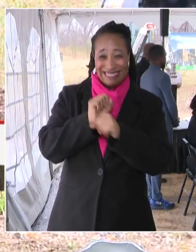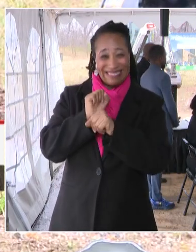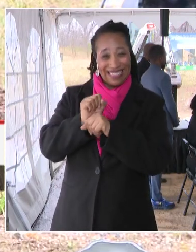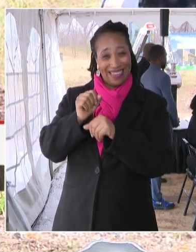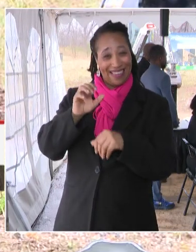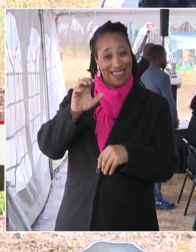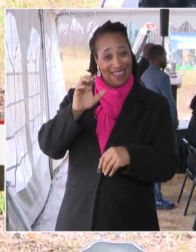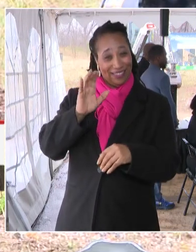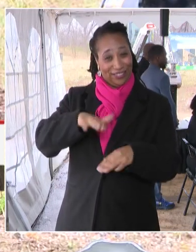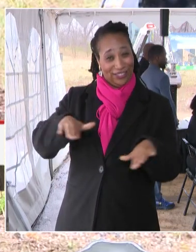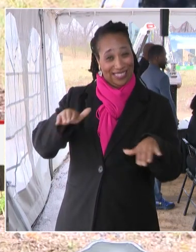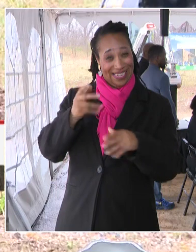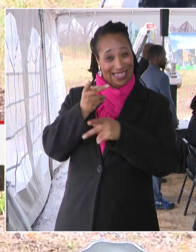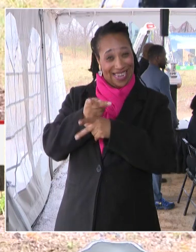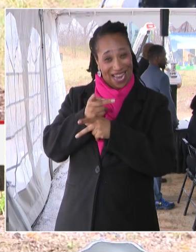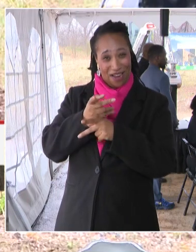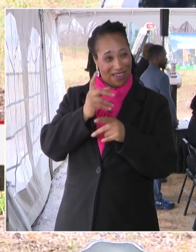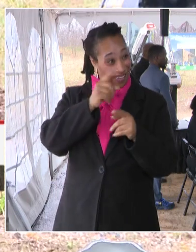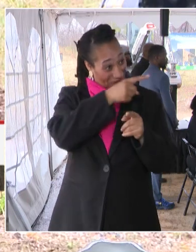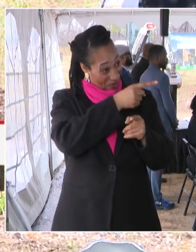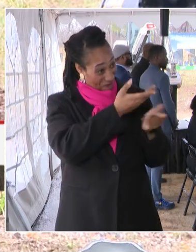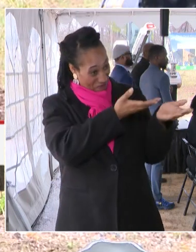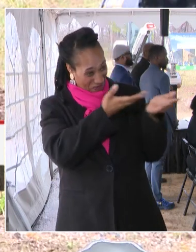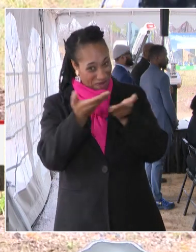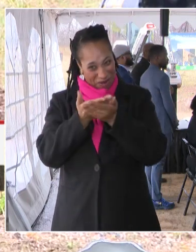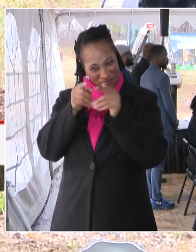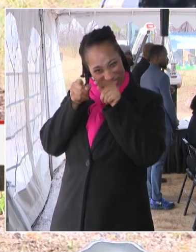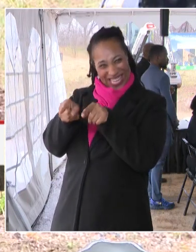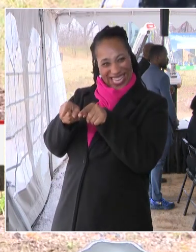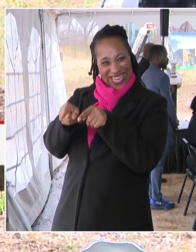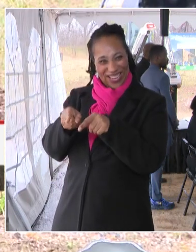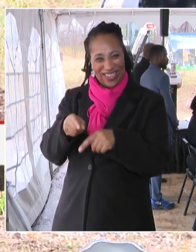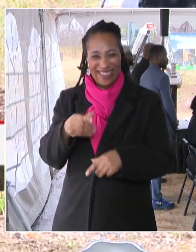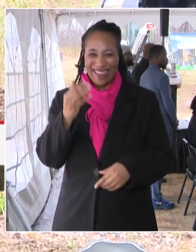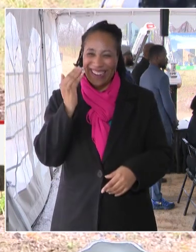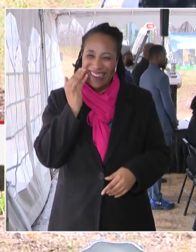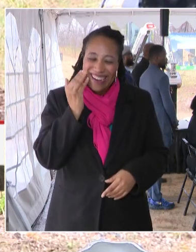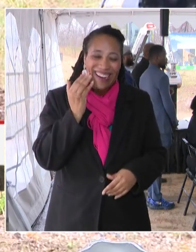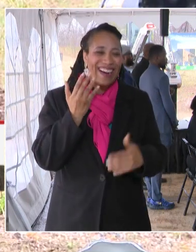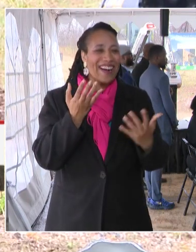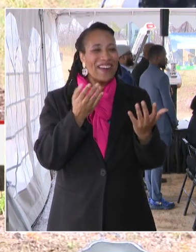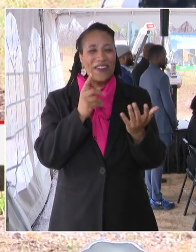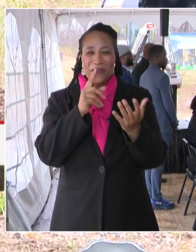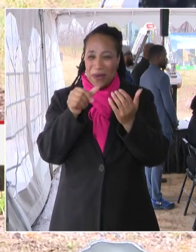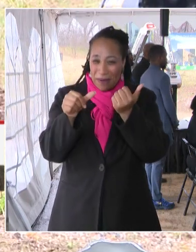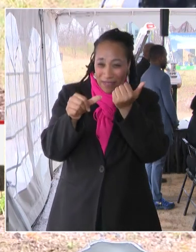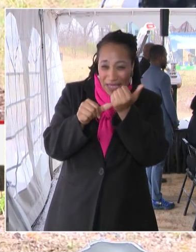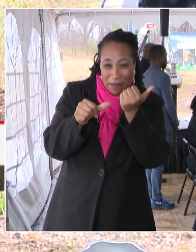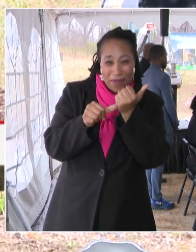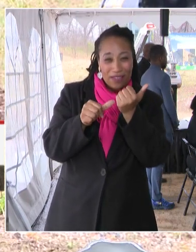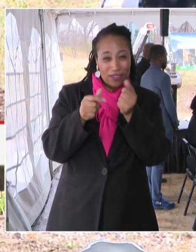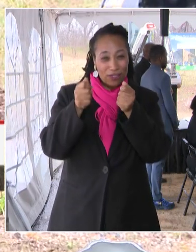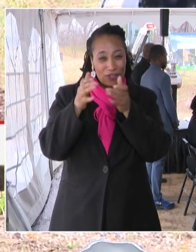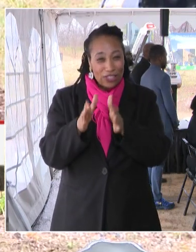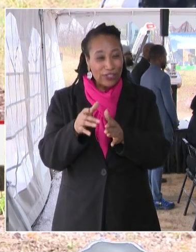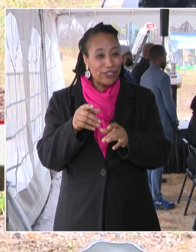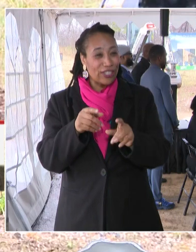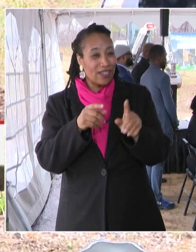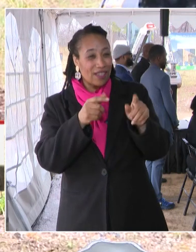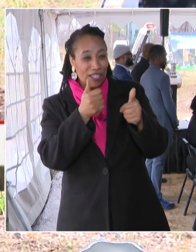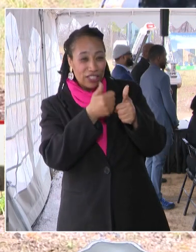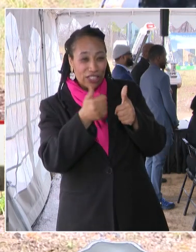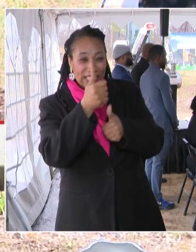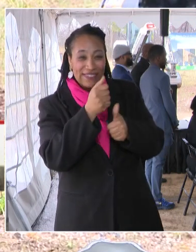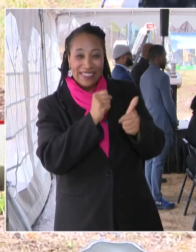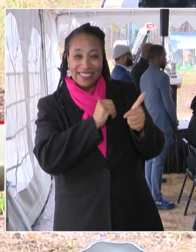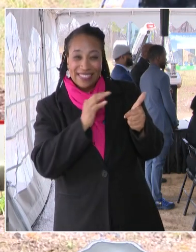extremely excited about that. I look at the deputy directors, Coates, Williams, Washington, chief of staff, Toppin, and we are just excited